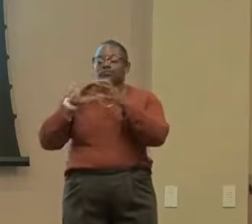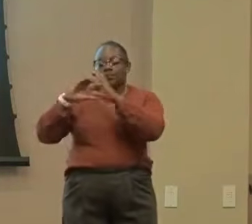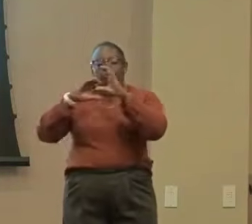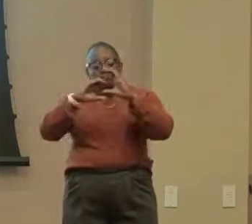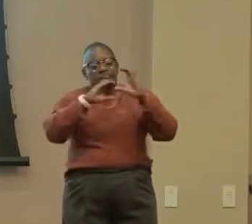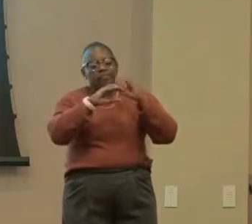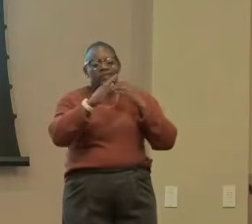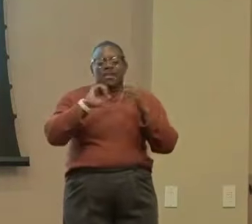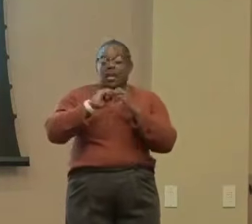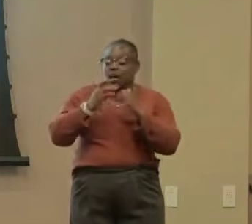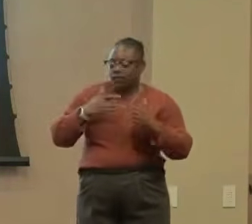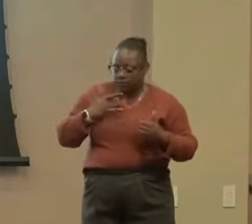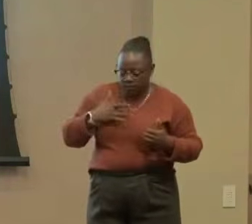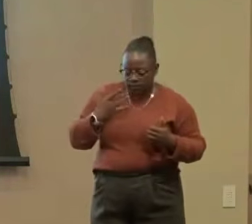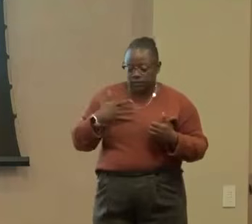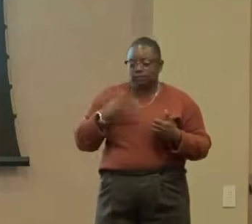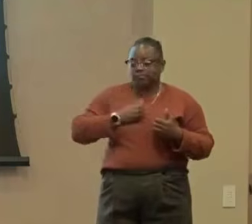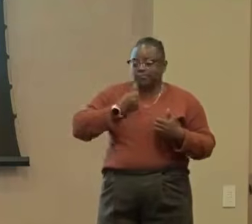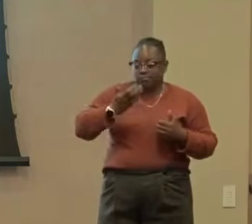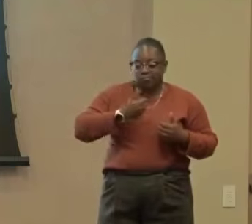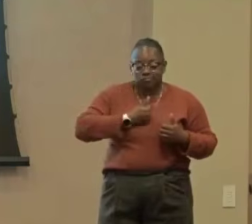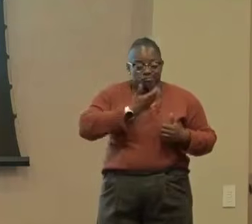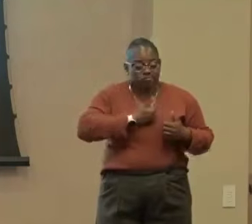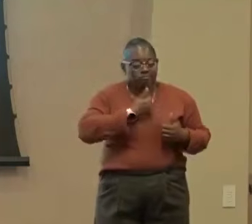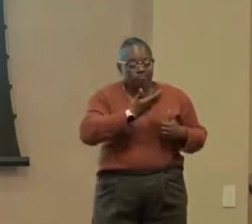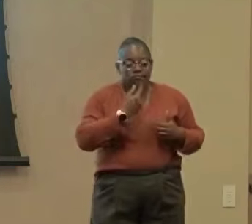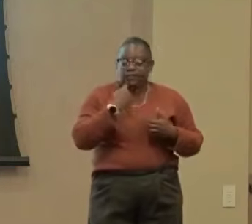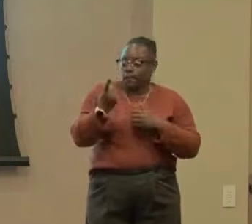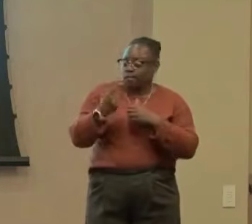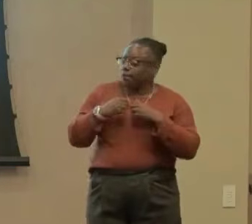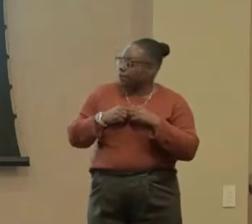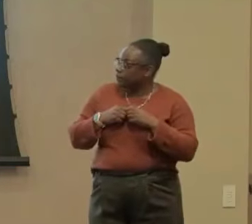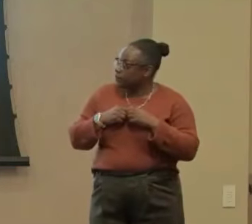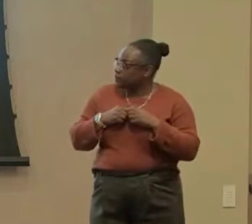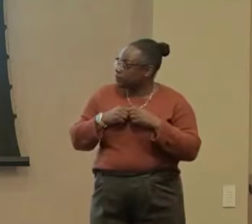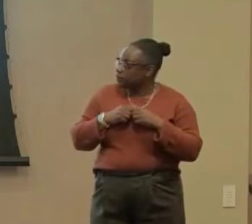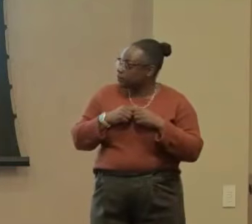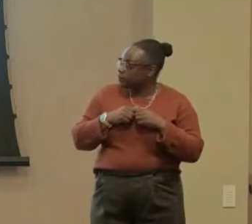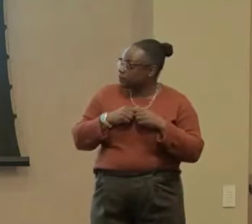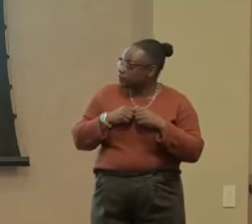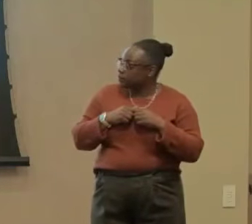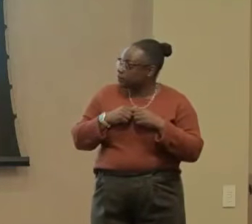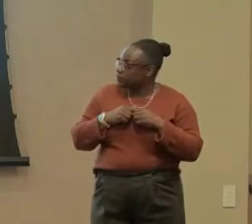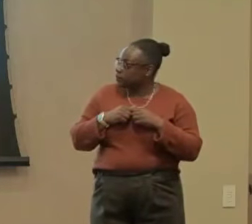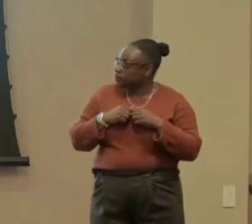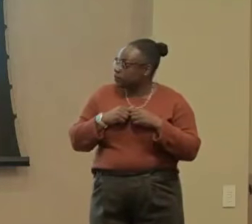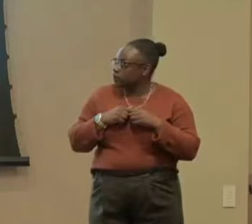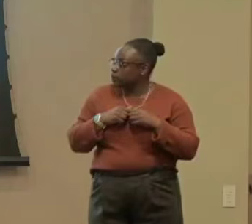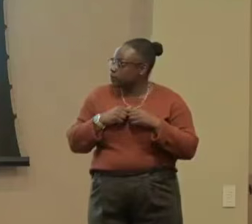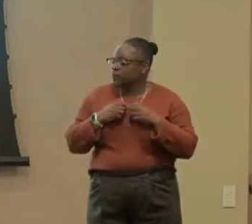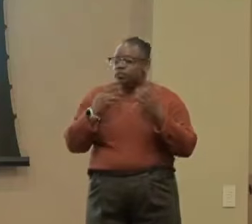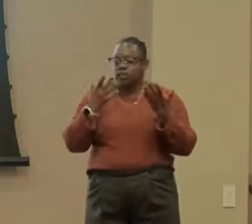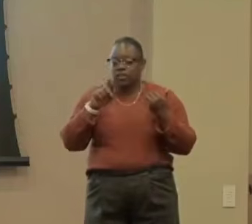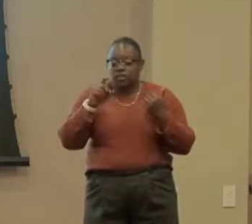communicating how you're feeling and taking into consideration, whether or not you should